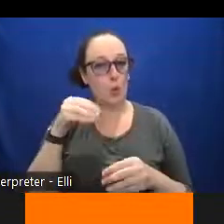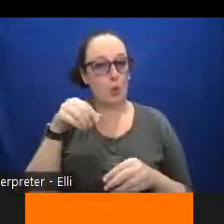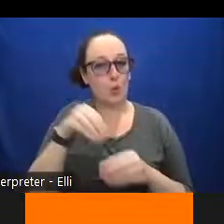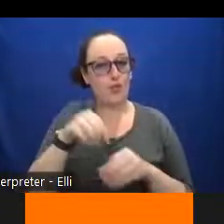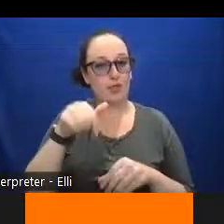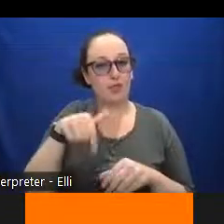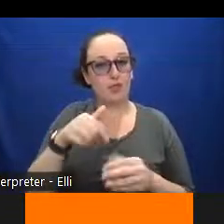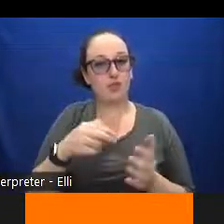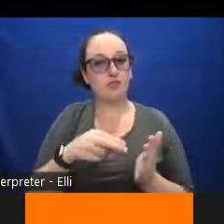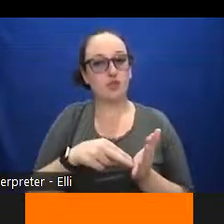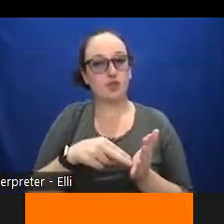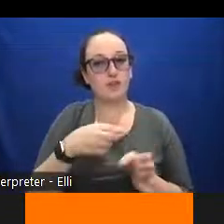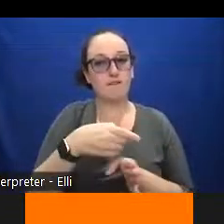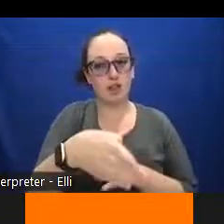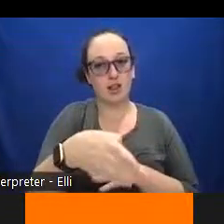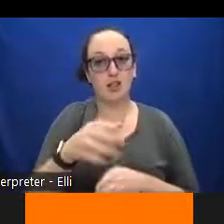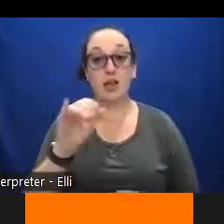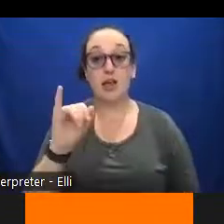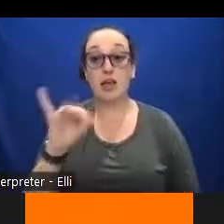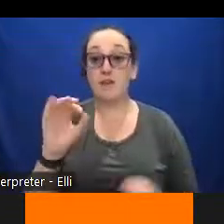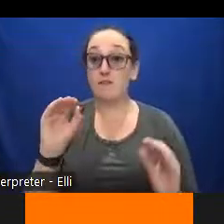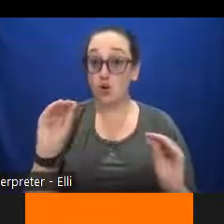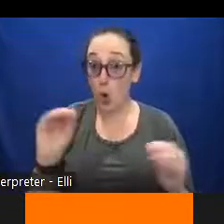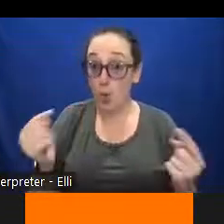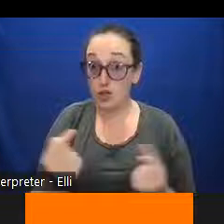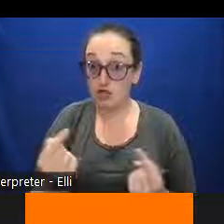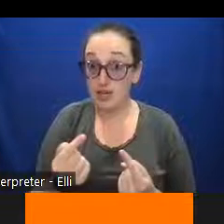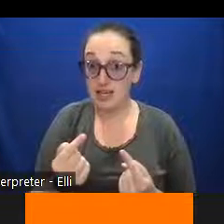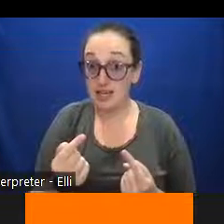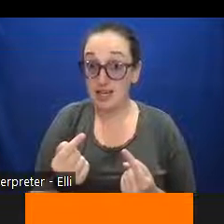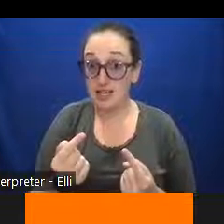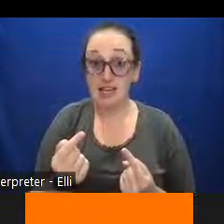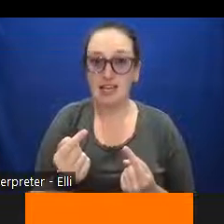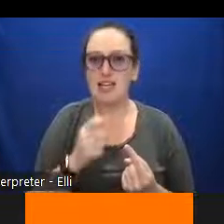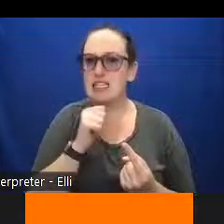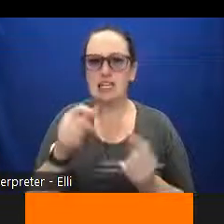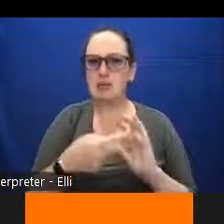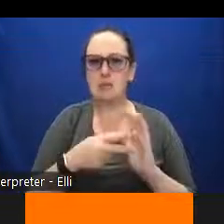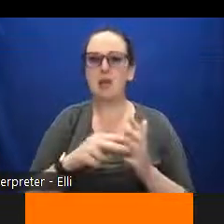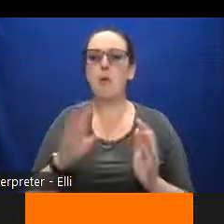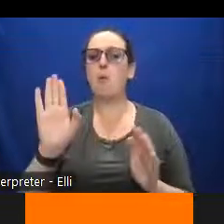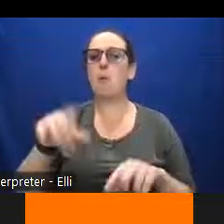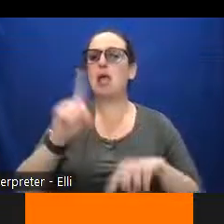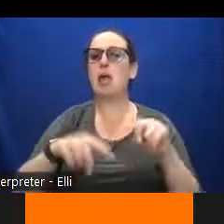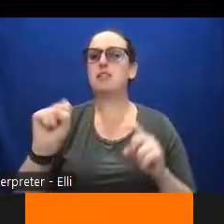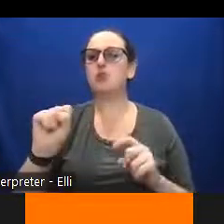literature that absence of injury does not mean that someone was not sexually assaulted.